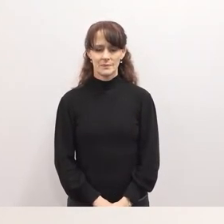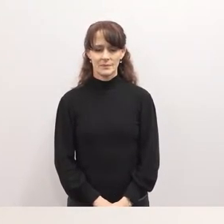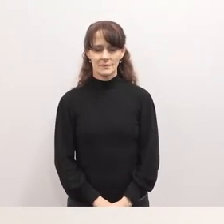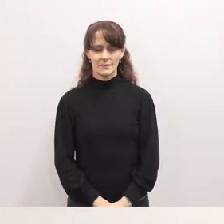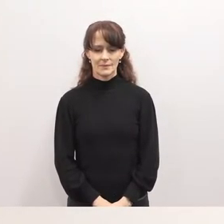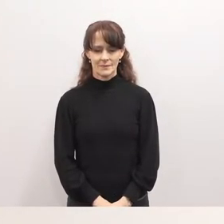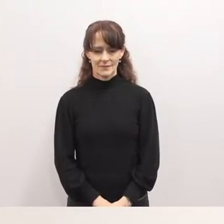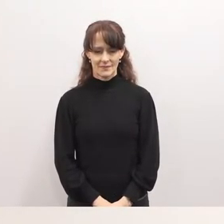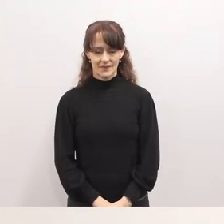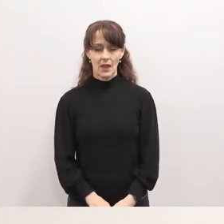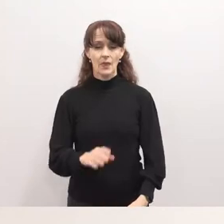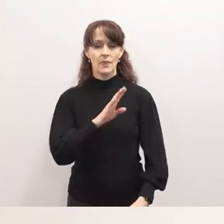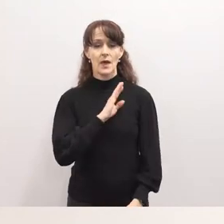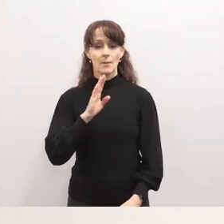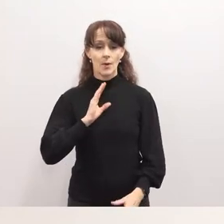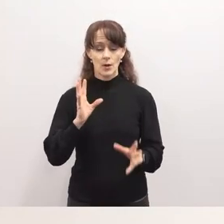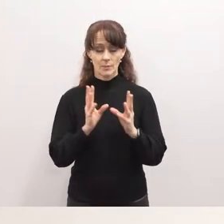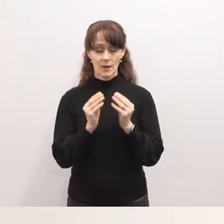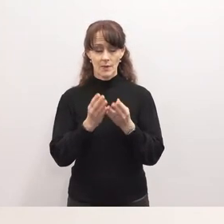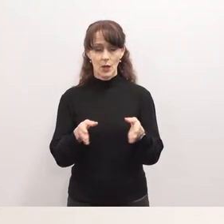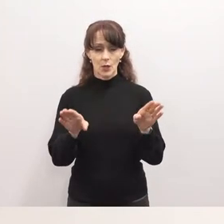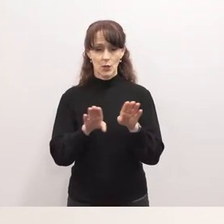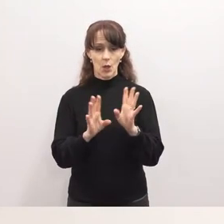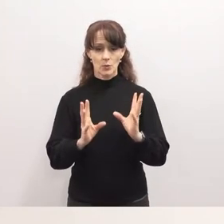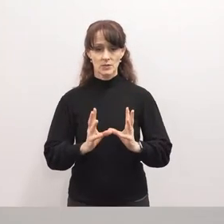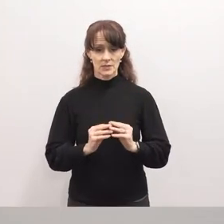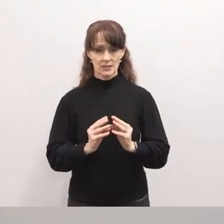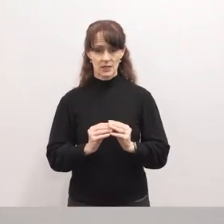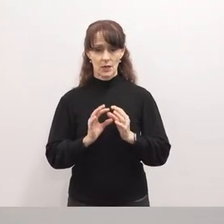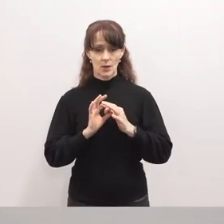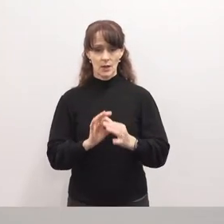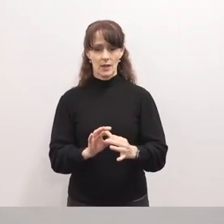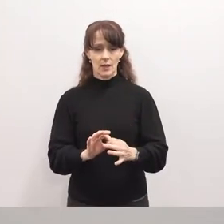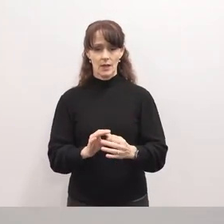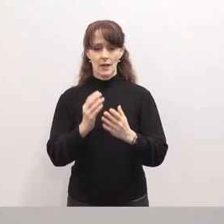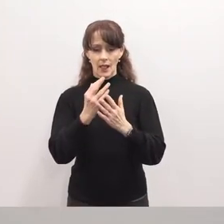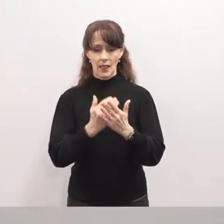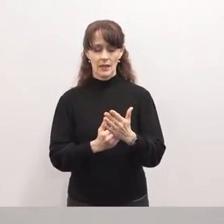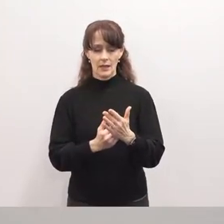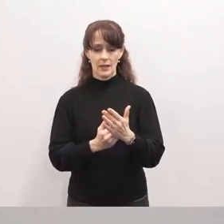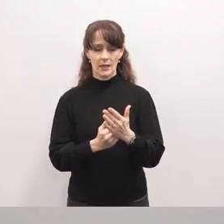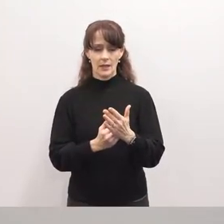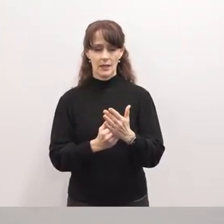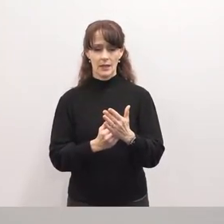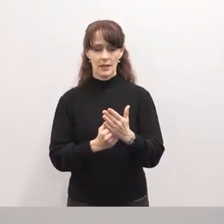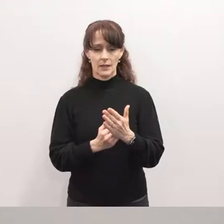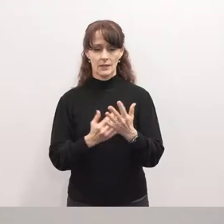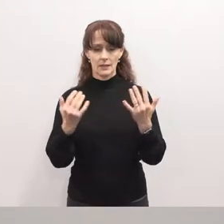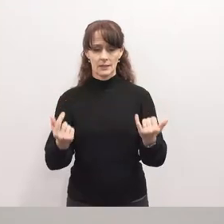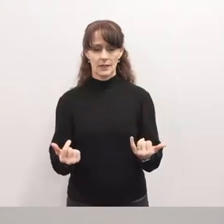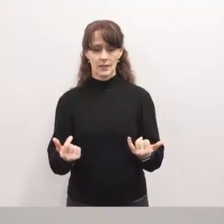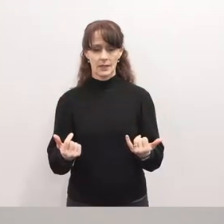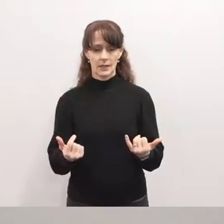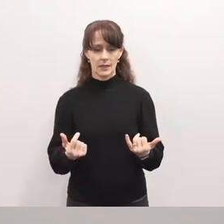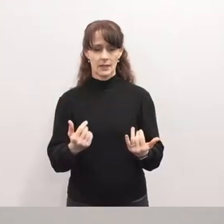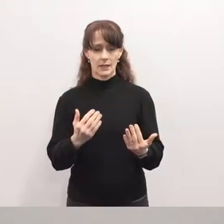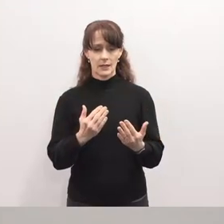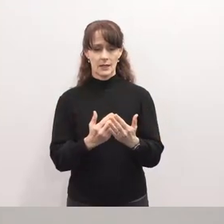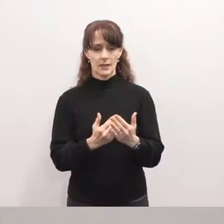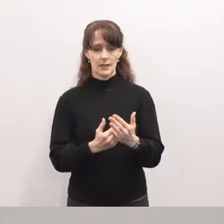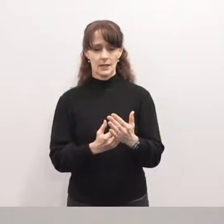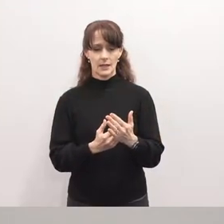So the board has been meeting in closed session regarding matters listed on today's agenda.